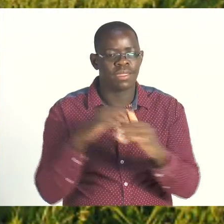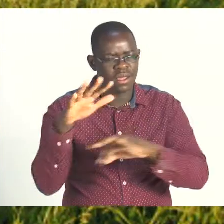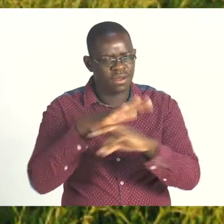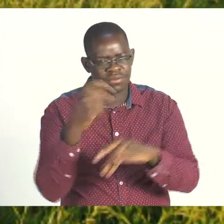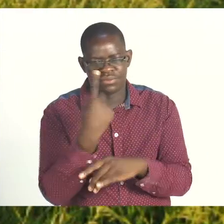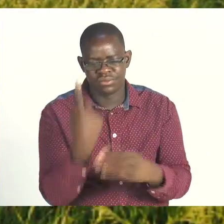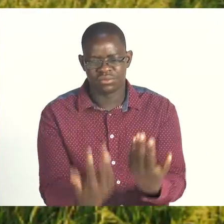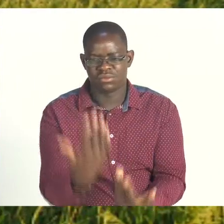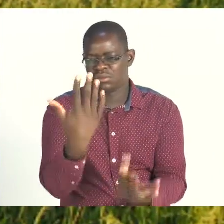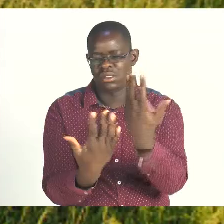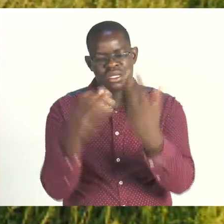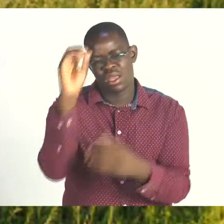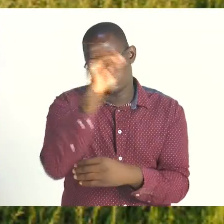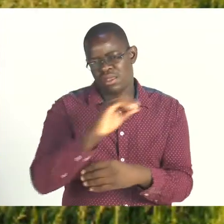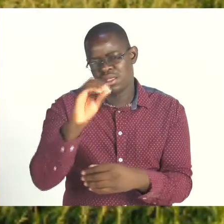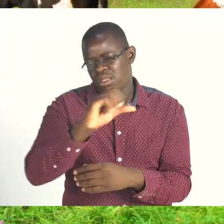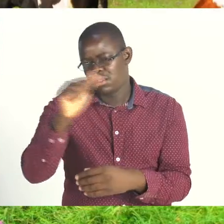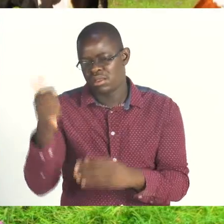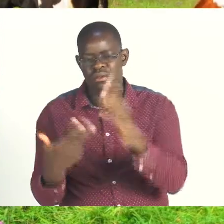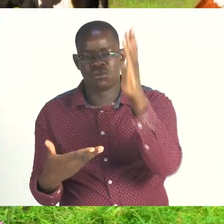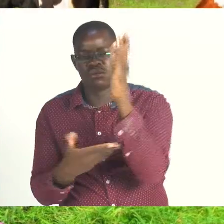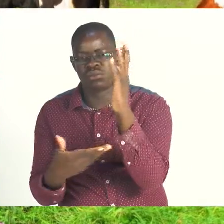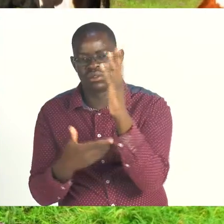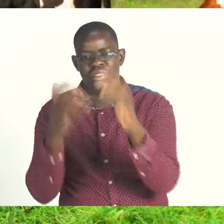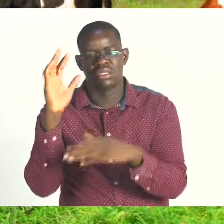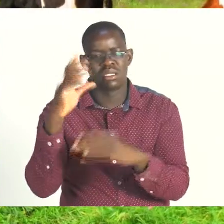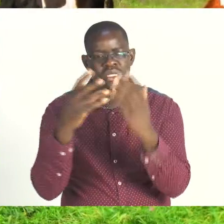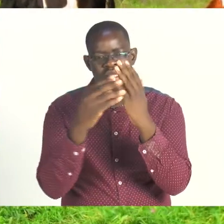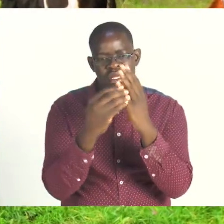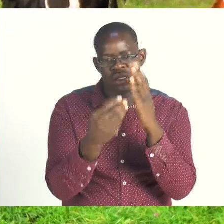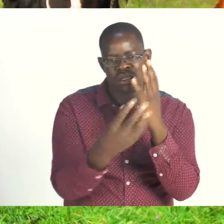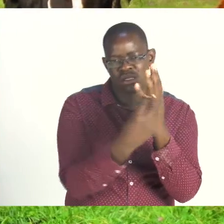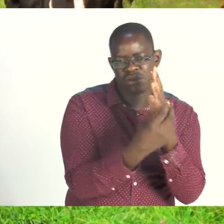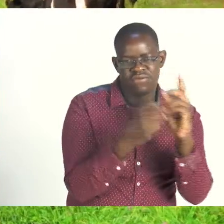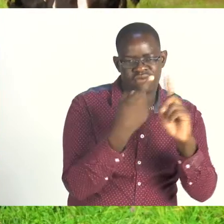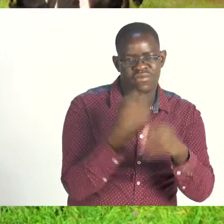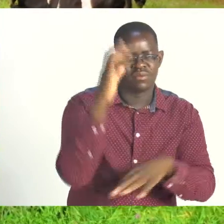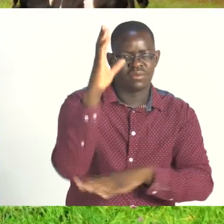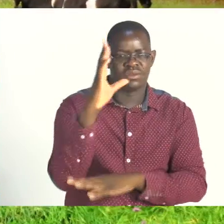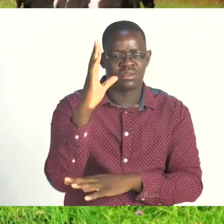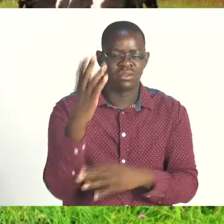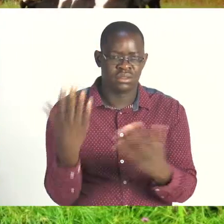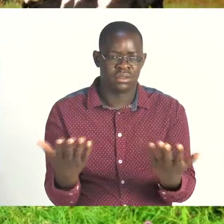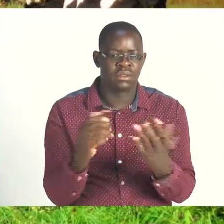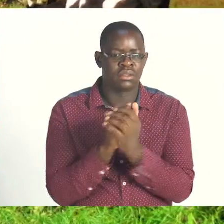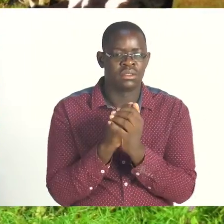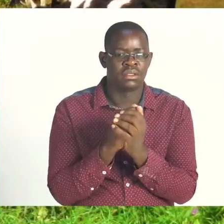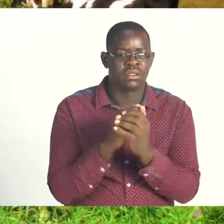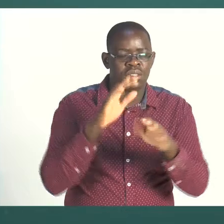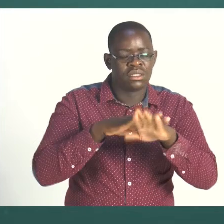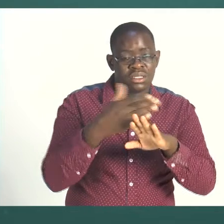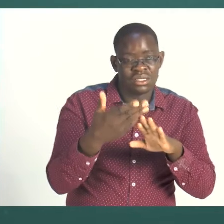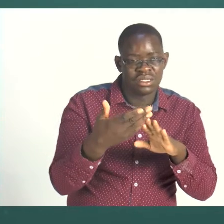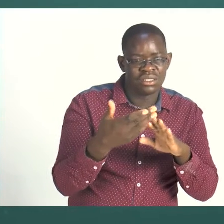eat grass, they also graze on bushes and leaves from trees. That's correct. Grazing